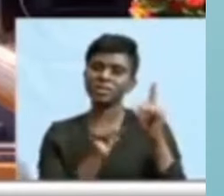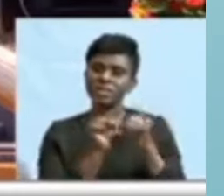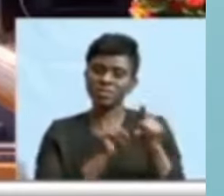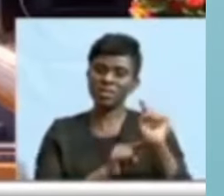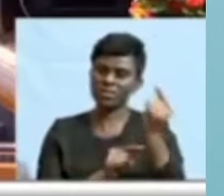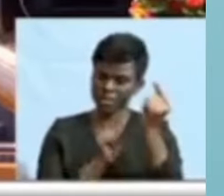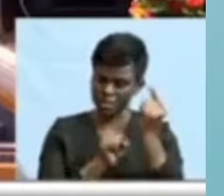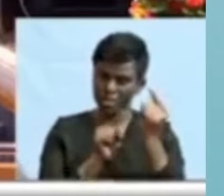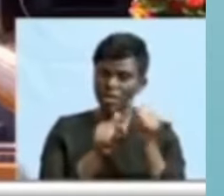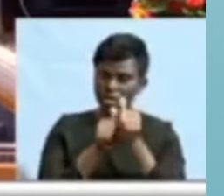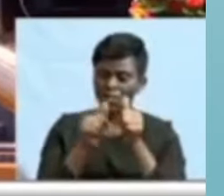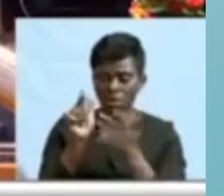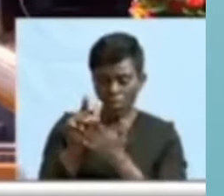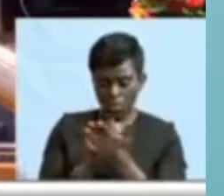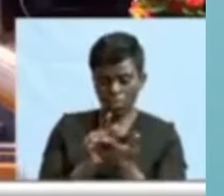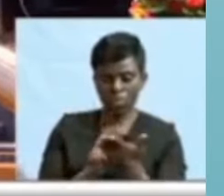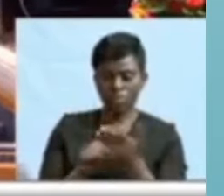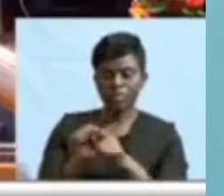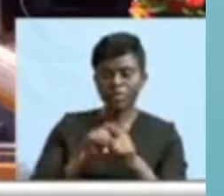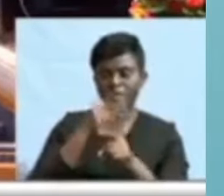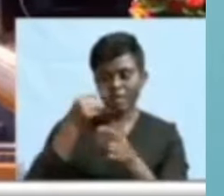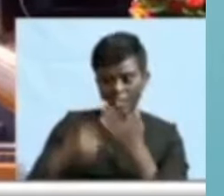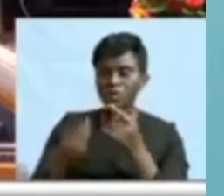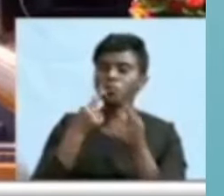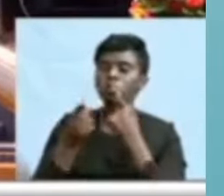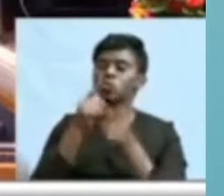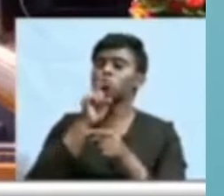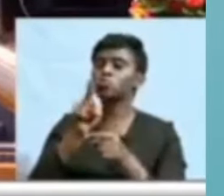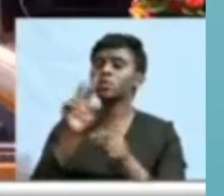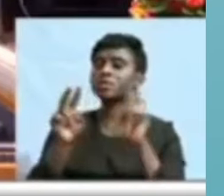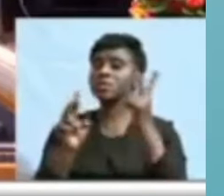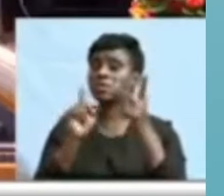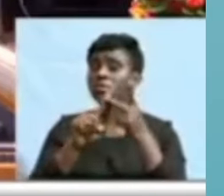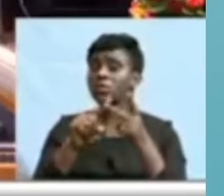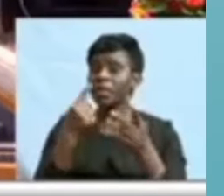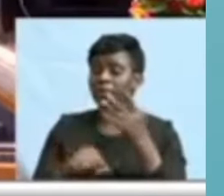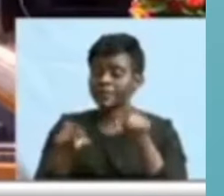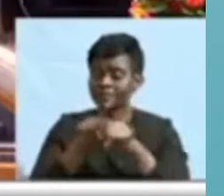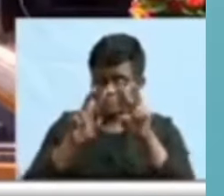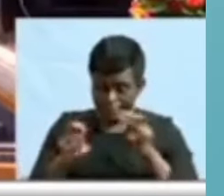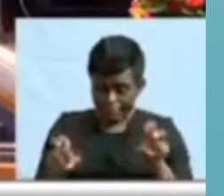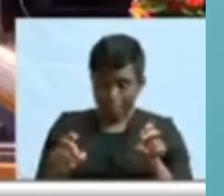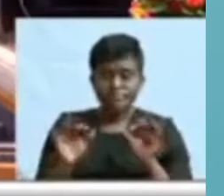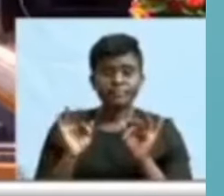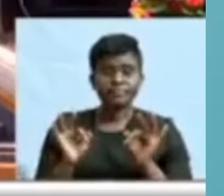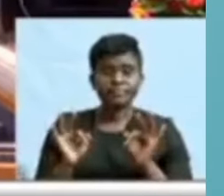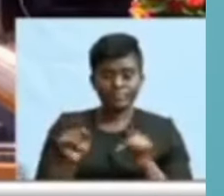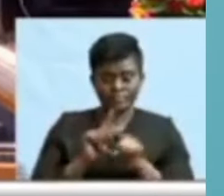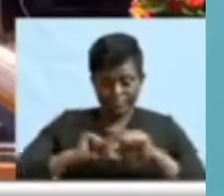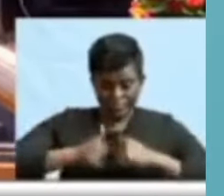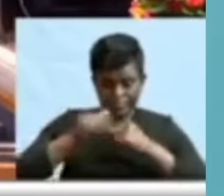first of all, according to our standing orders, they must be factual. Secondly, they must be verifiable. So as